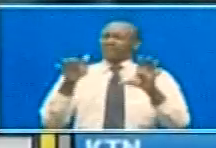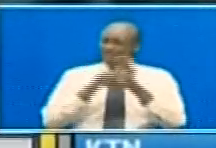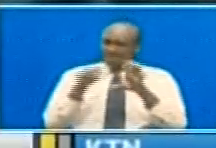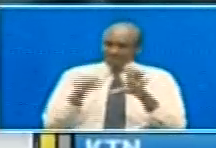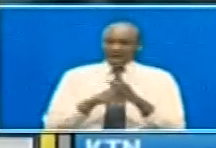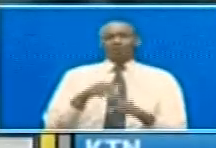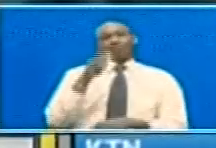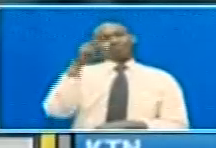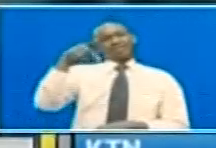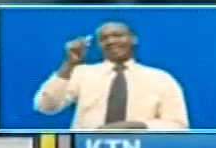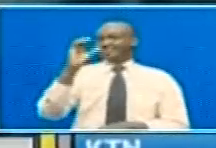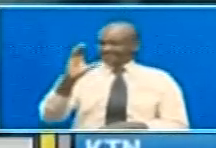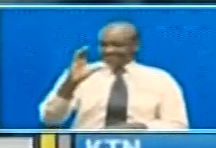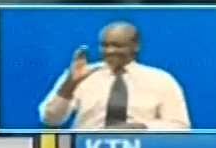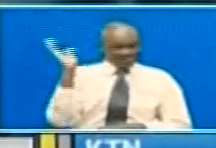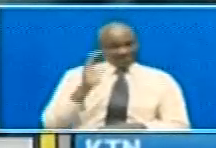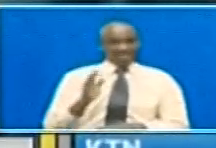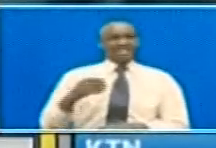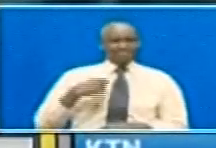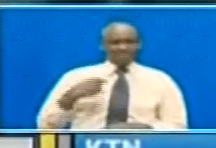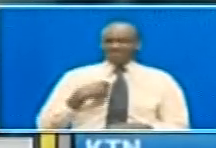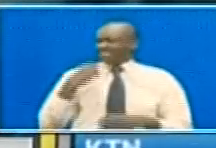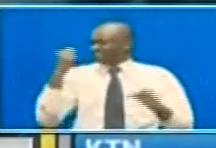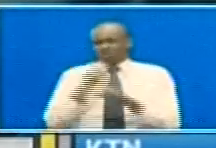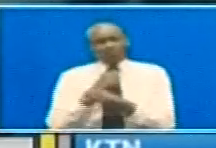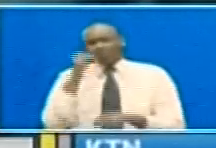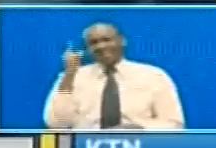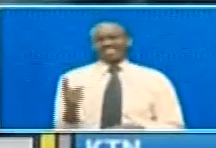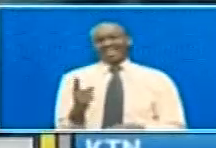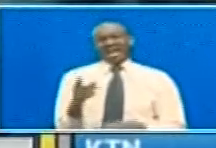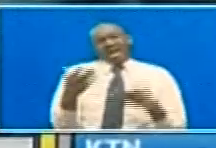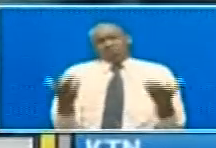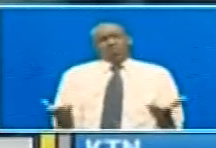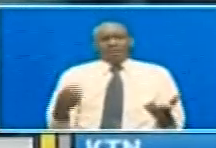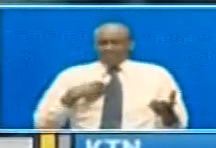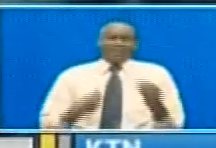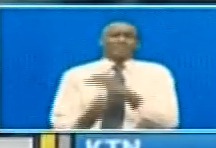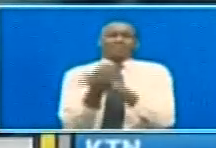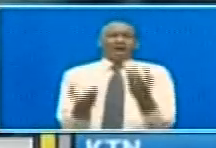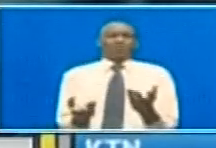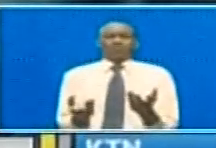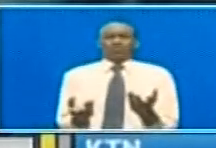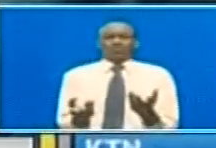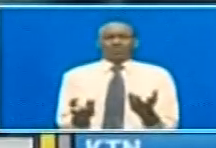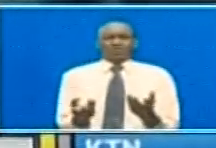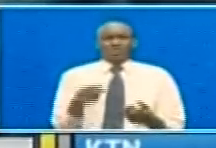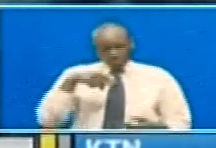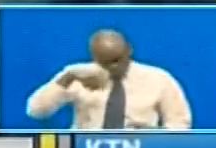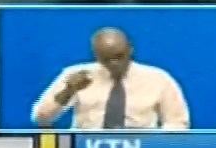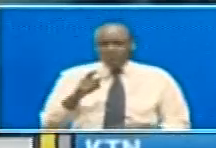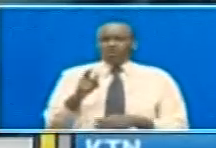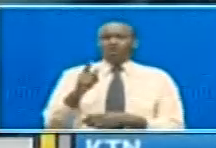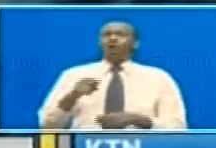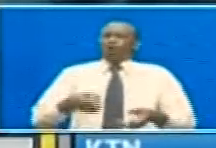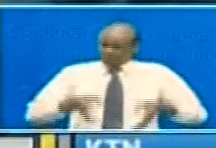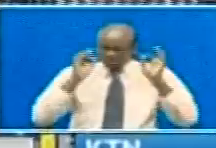Accounts Committee. And actually, it defeats logic that one can bribe for doing what he must do, for doing